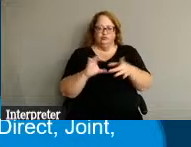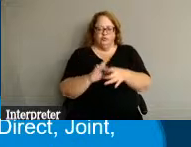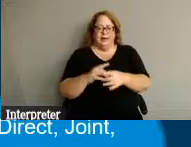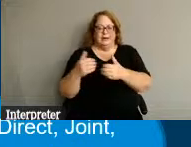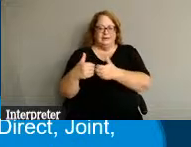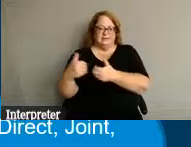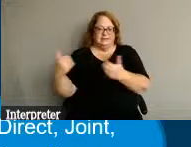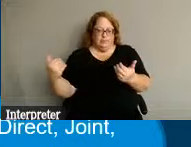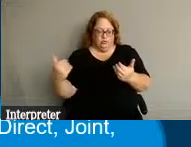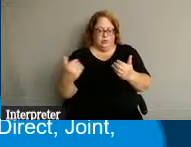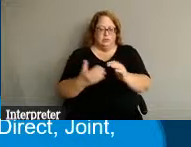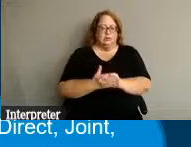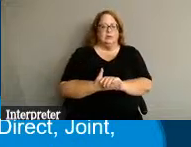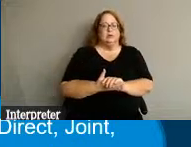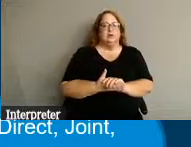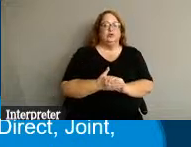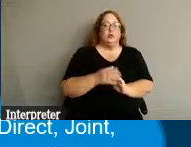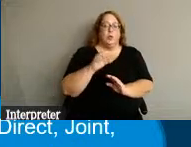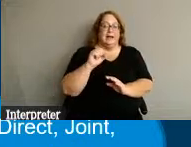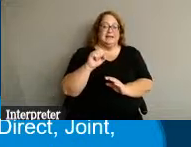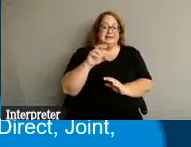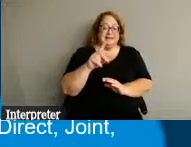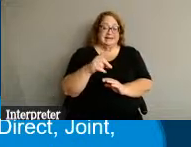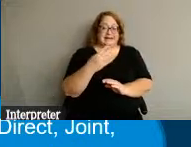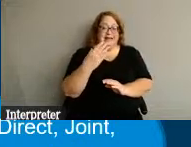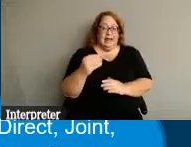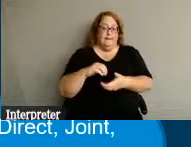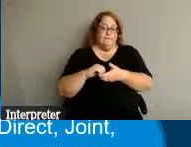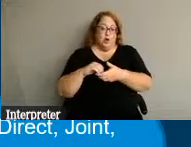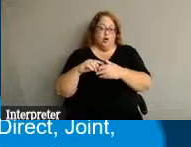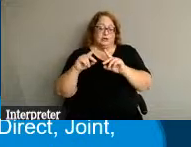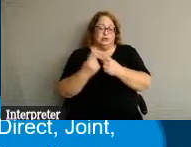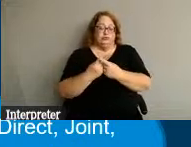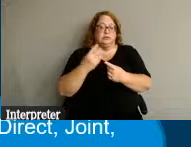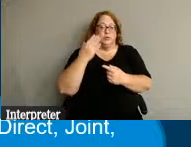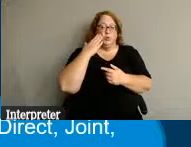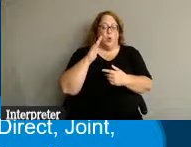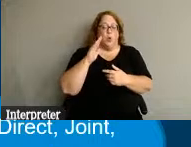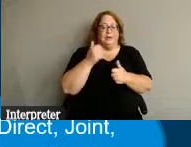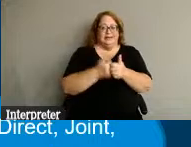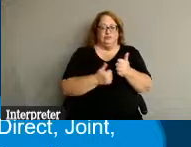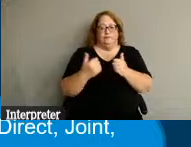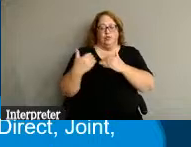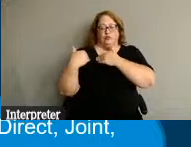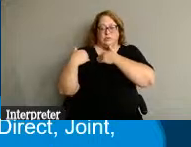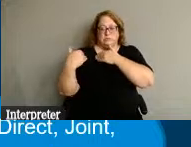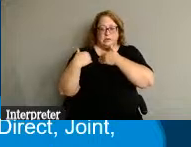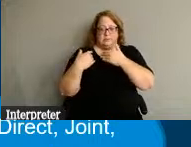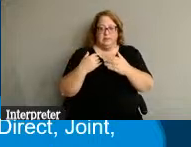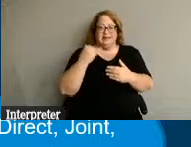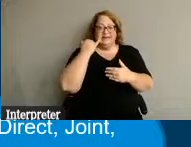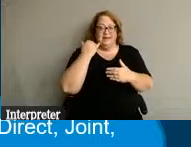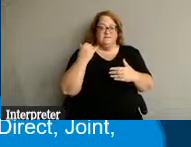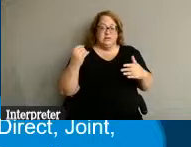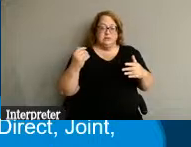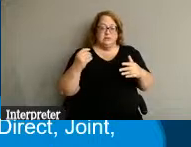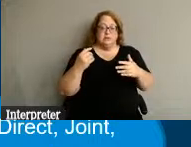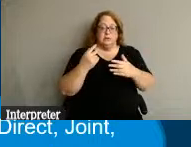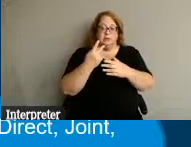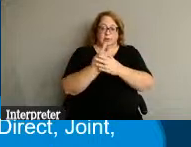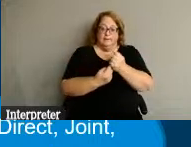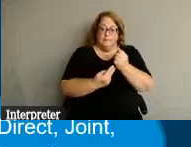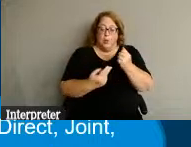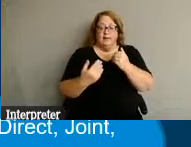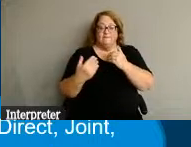So special school districts, as well as the partner districts, are very clear and aware of what their responsibilities are. Whether that be joint